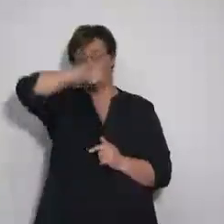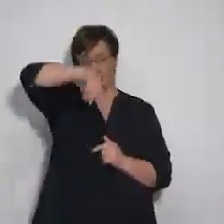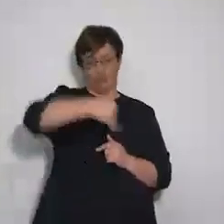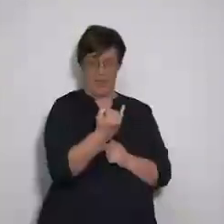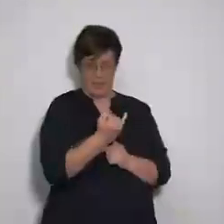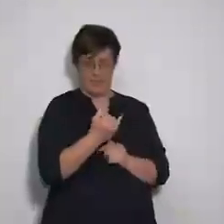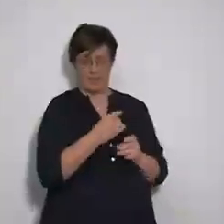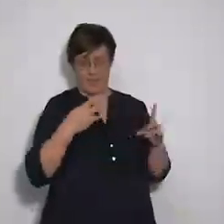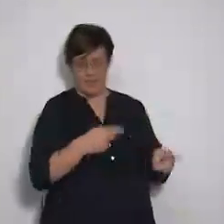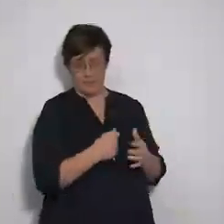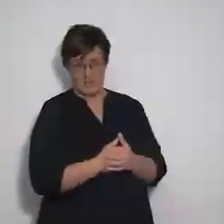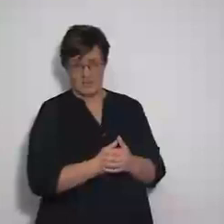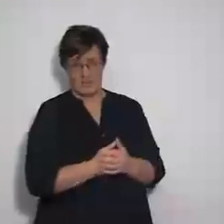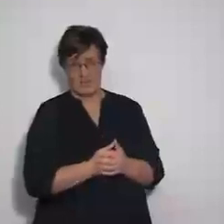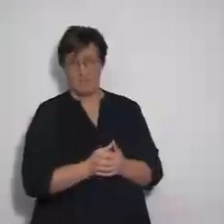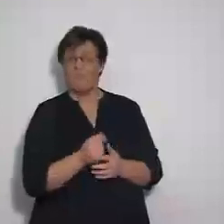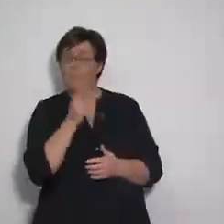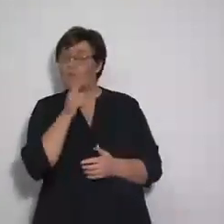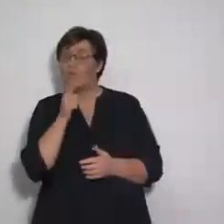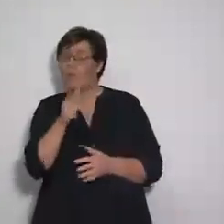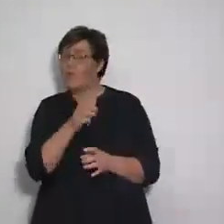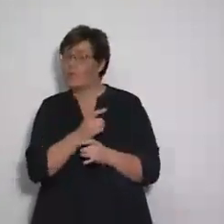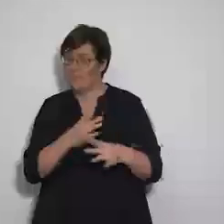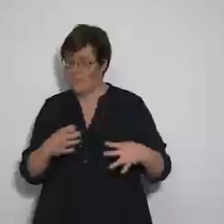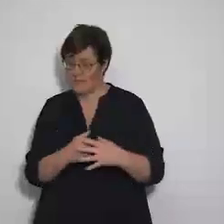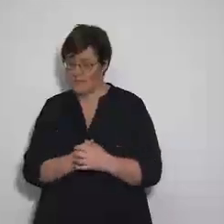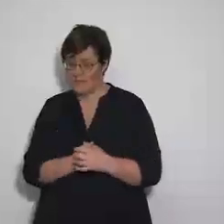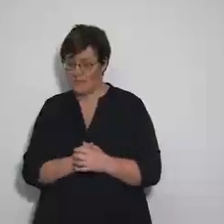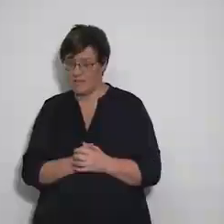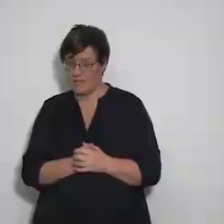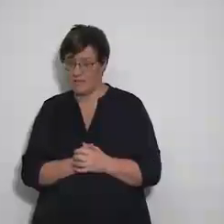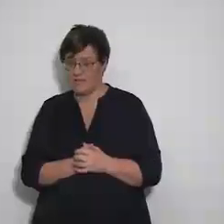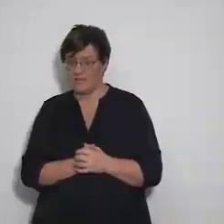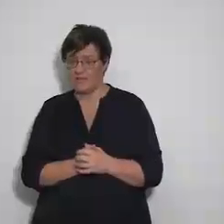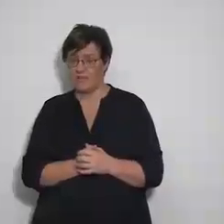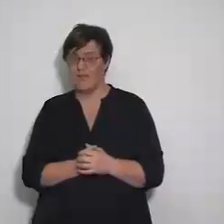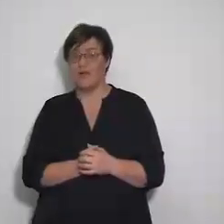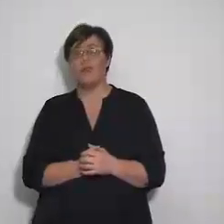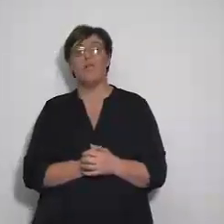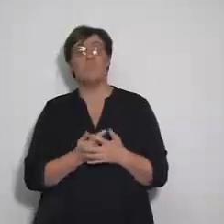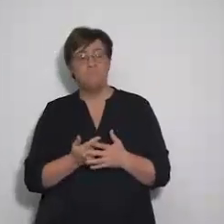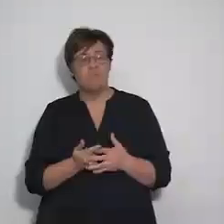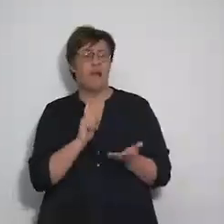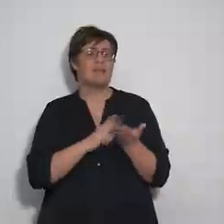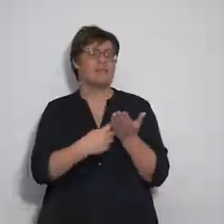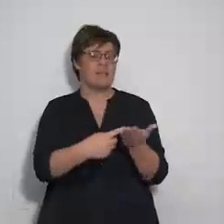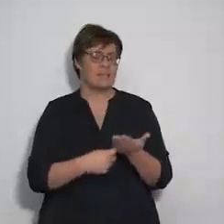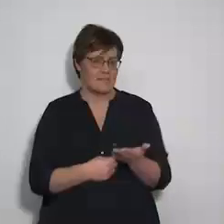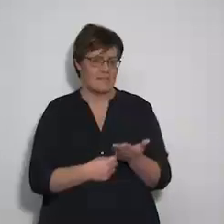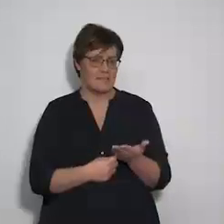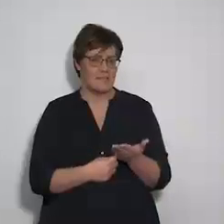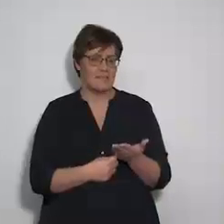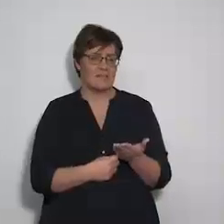J shape. Now, I told you at the beginning of this section that we were